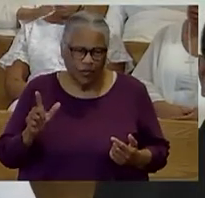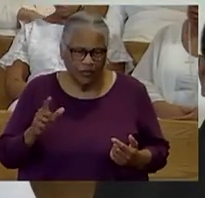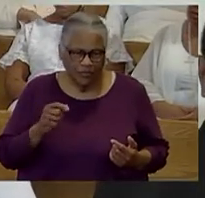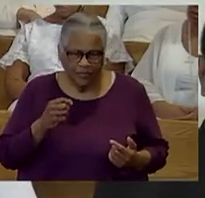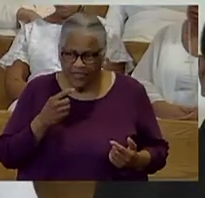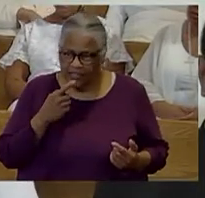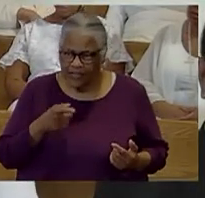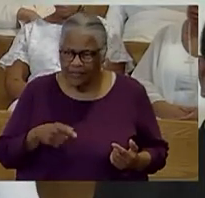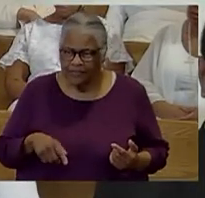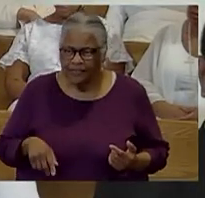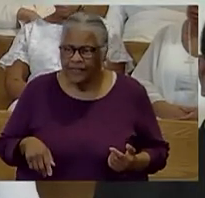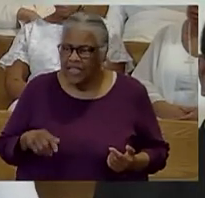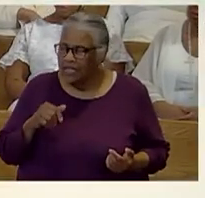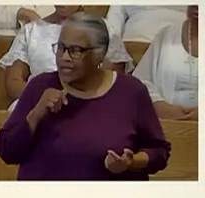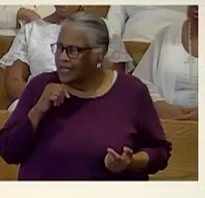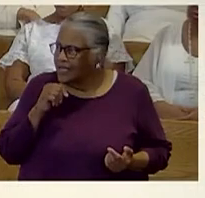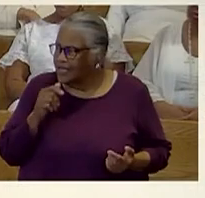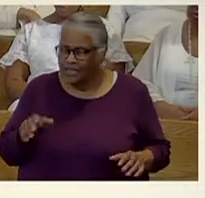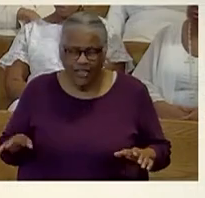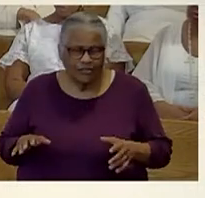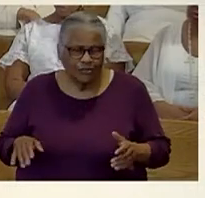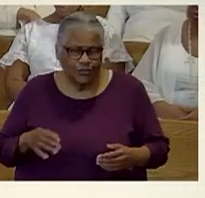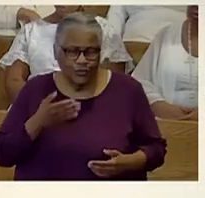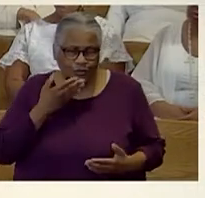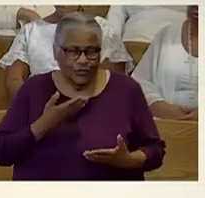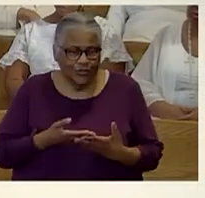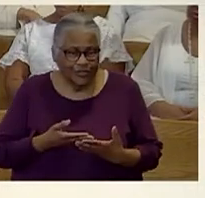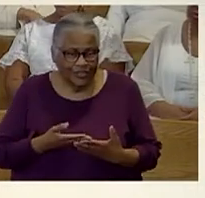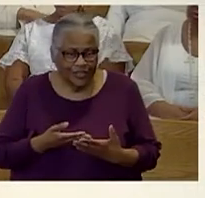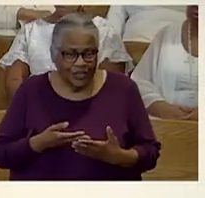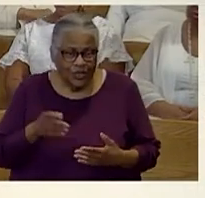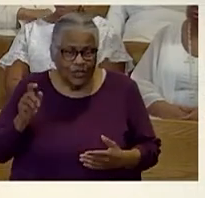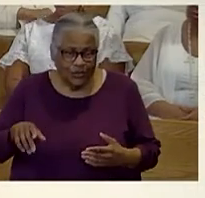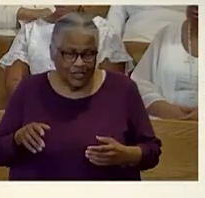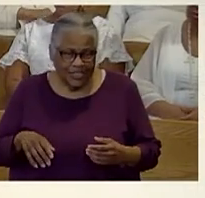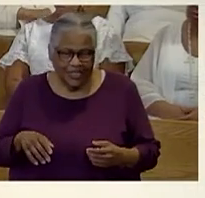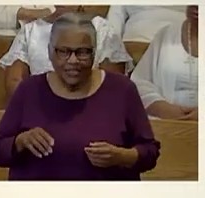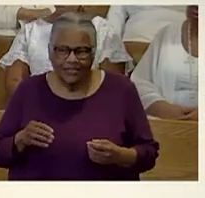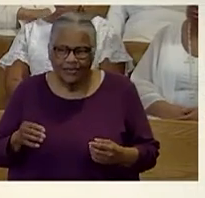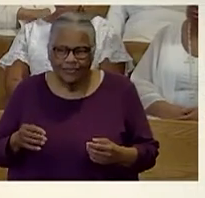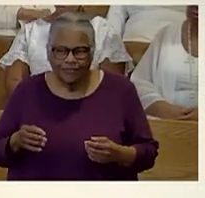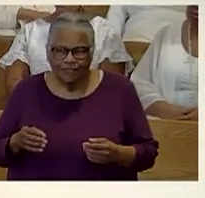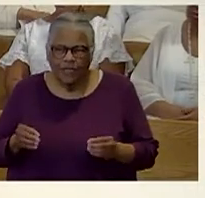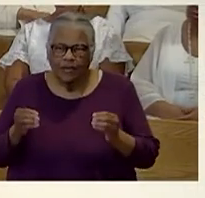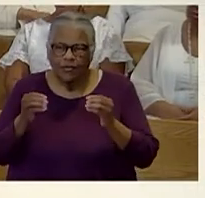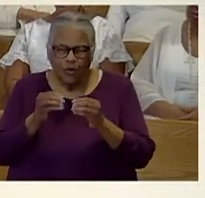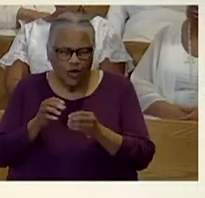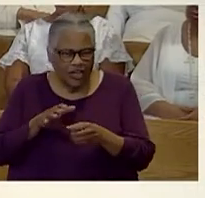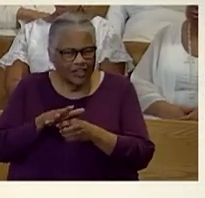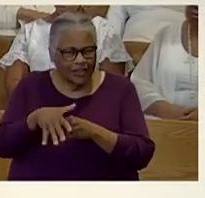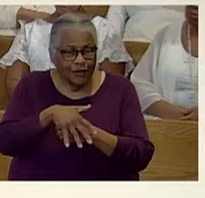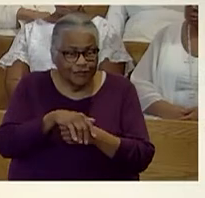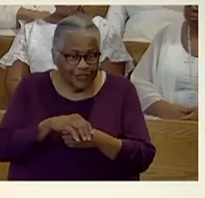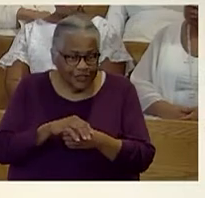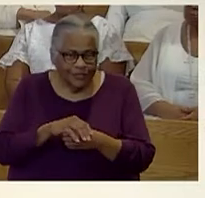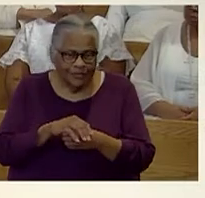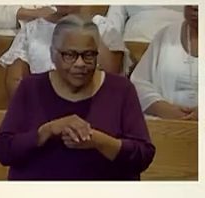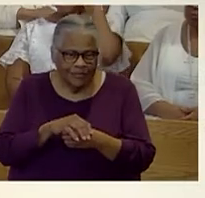good. You're going to need some additional coverage like life insurance. Some of us